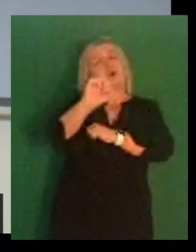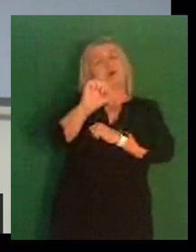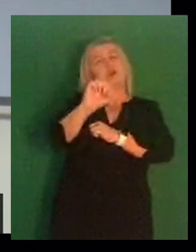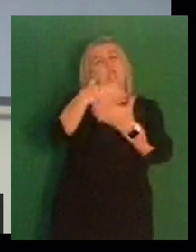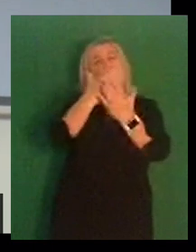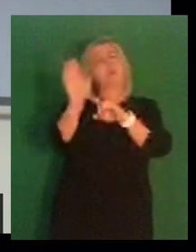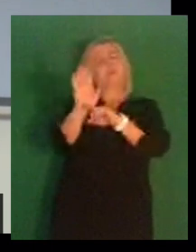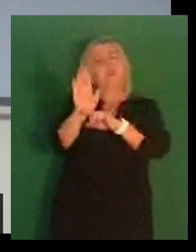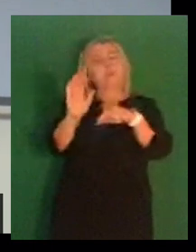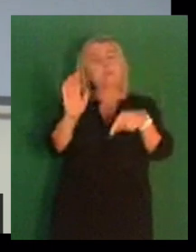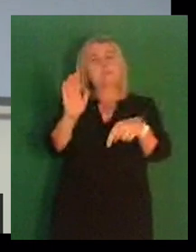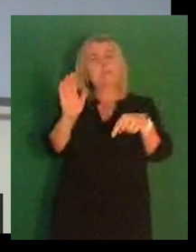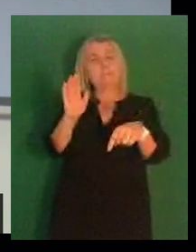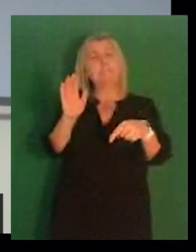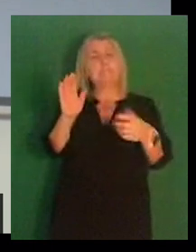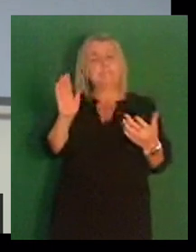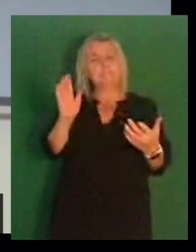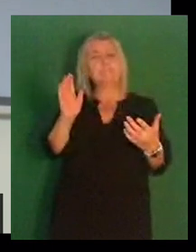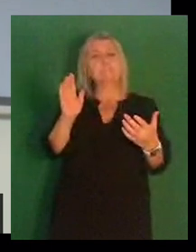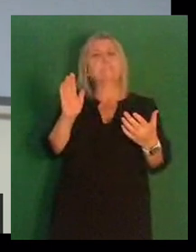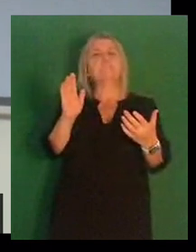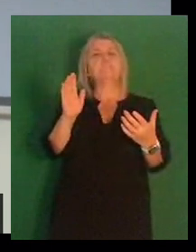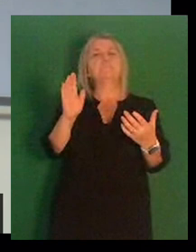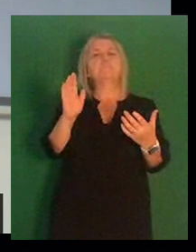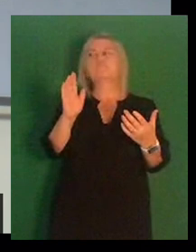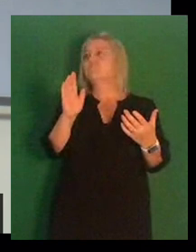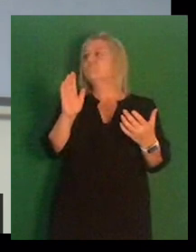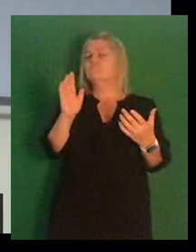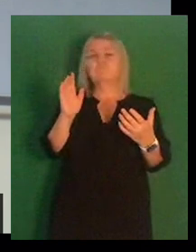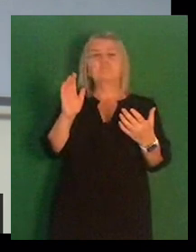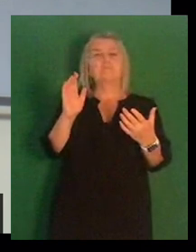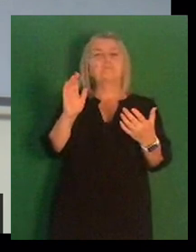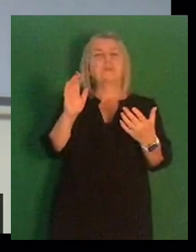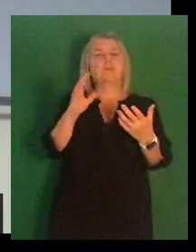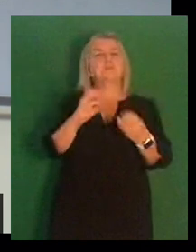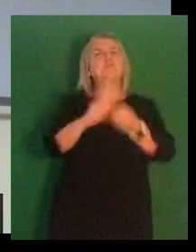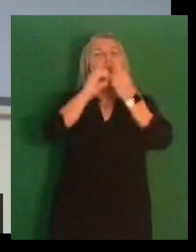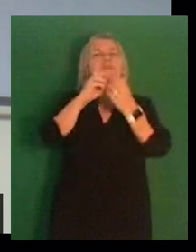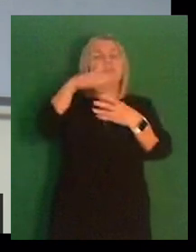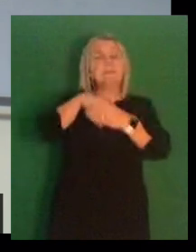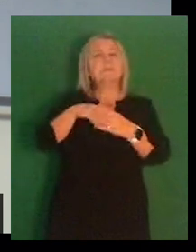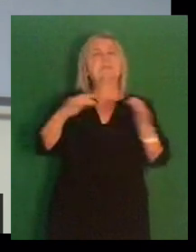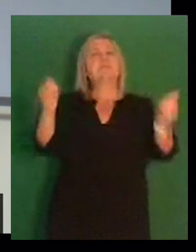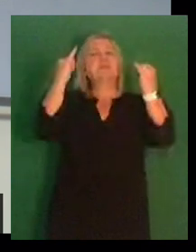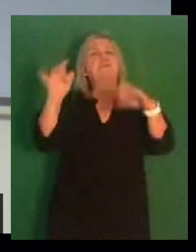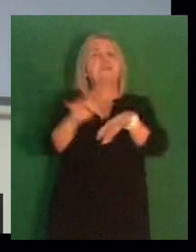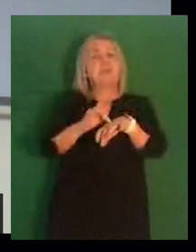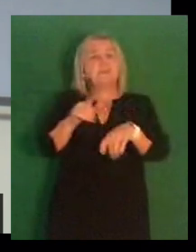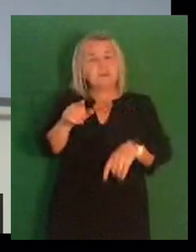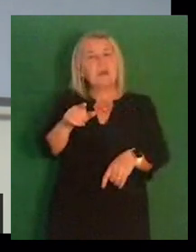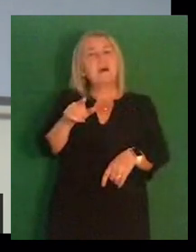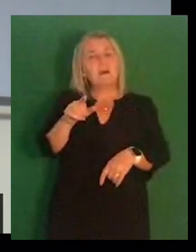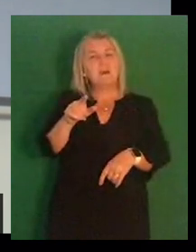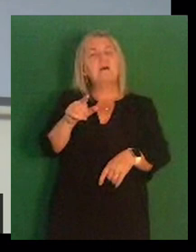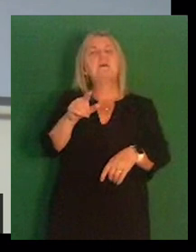Kay. The film was created inside the Festival Theatre in Edinburgh and took extracts from